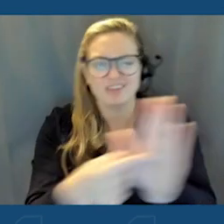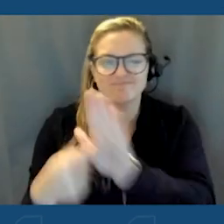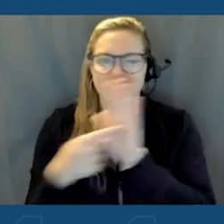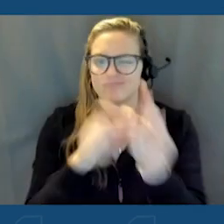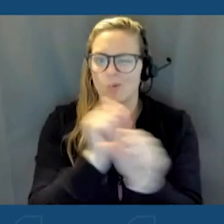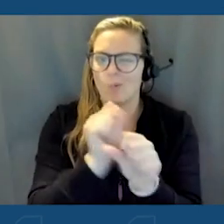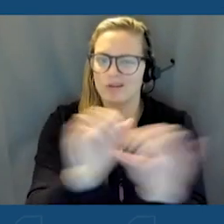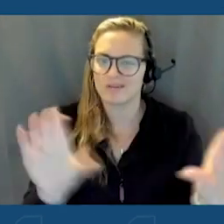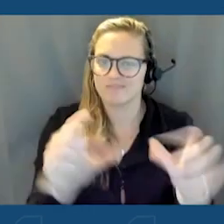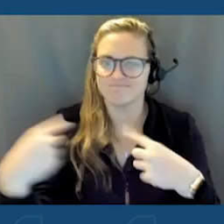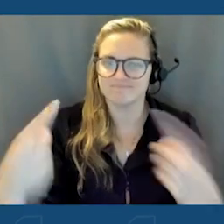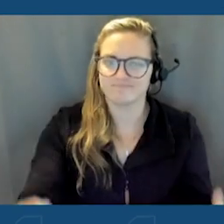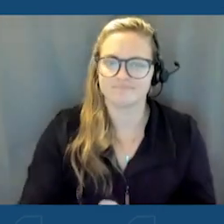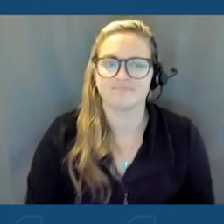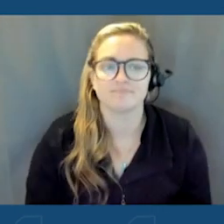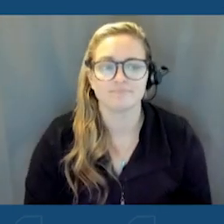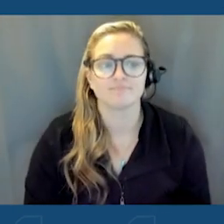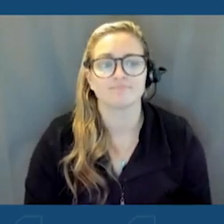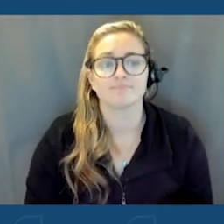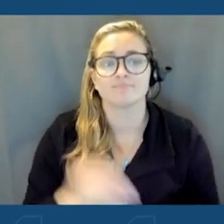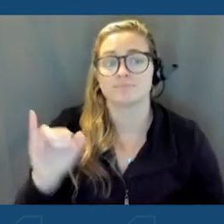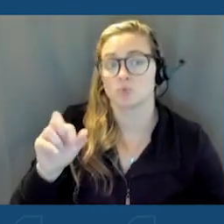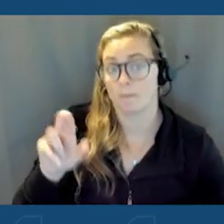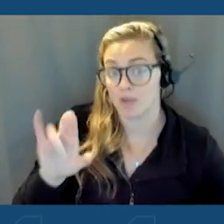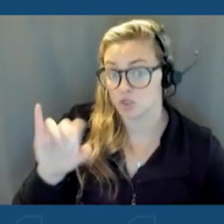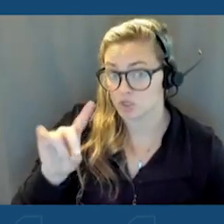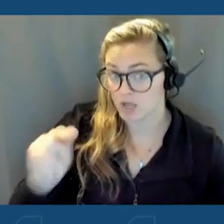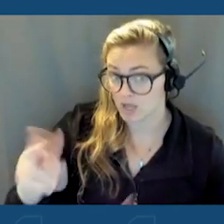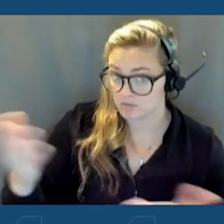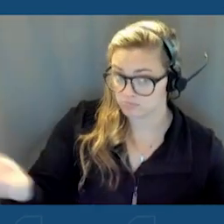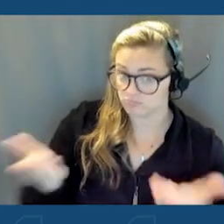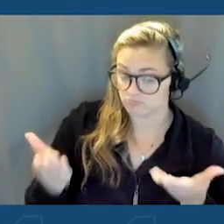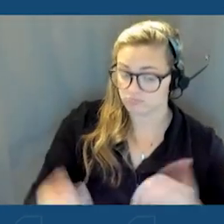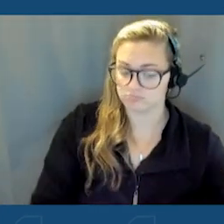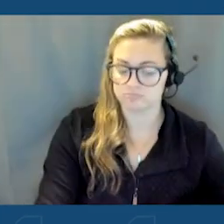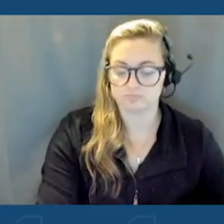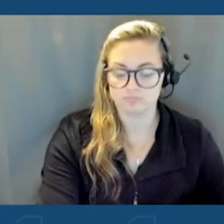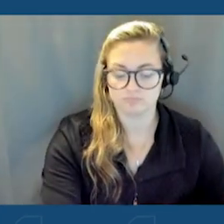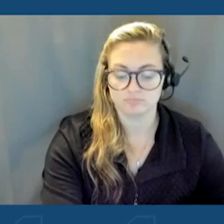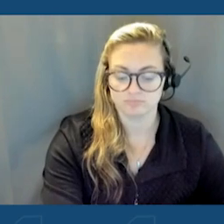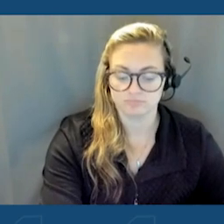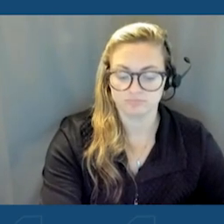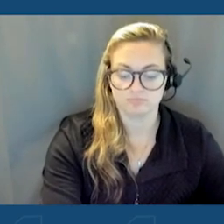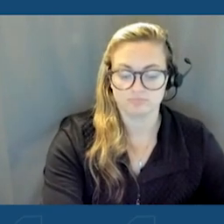they've done. So Major Don, would you like to come up?